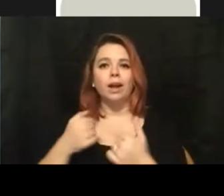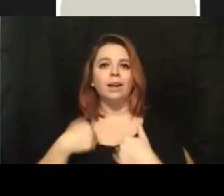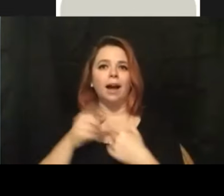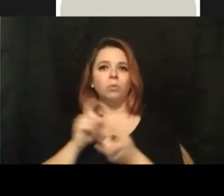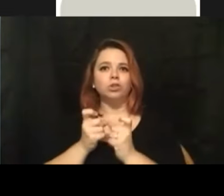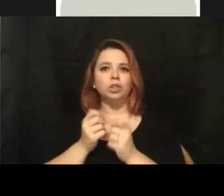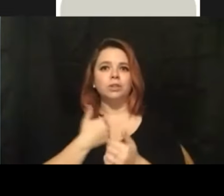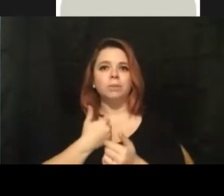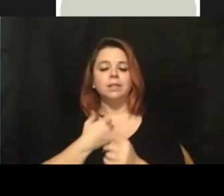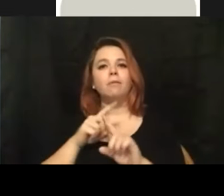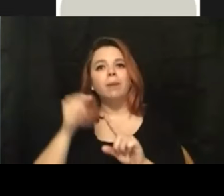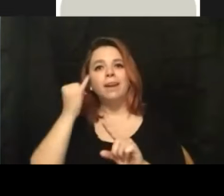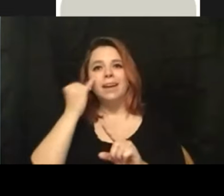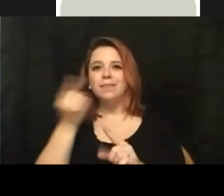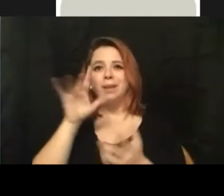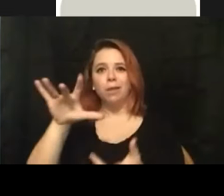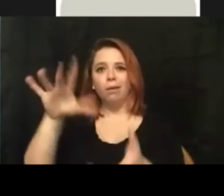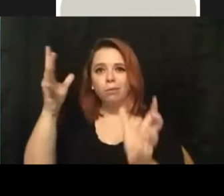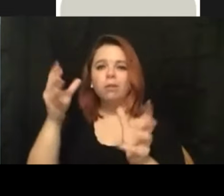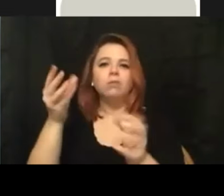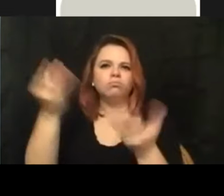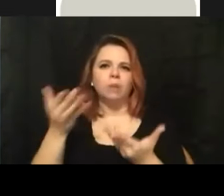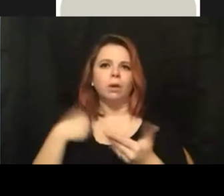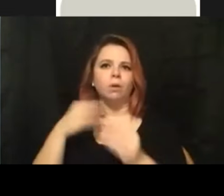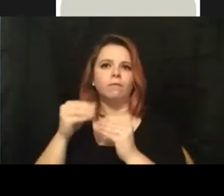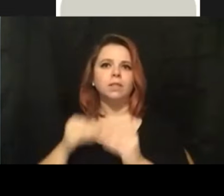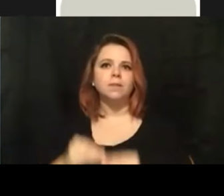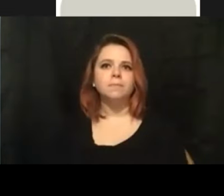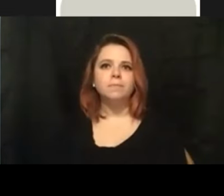change, something wonky happens, let me know and I'll fix it.